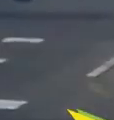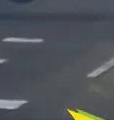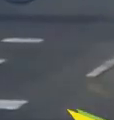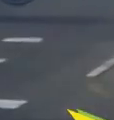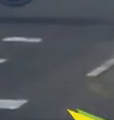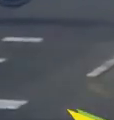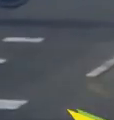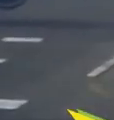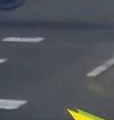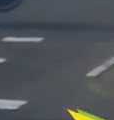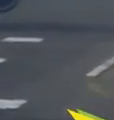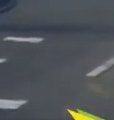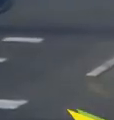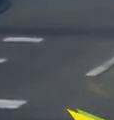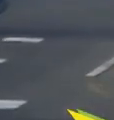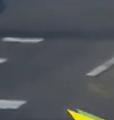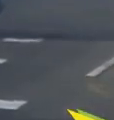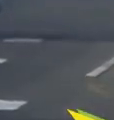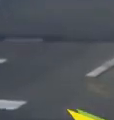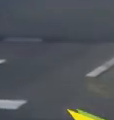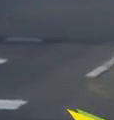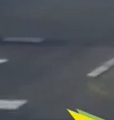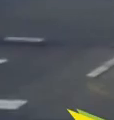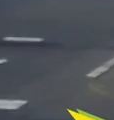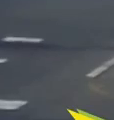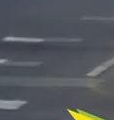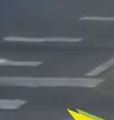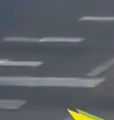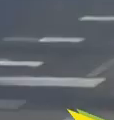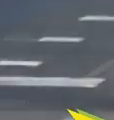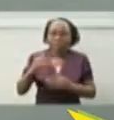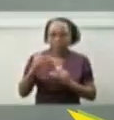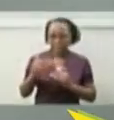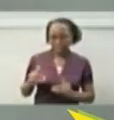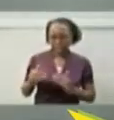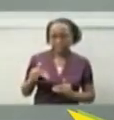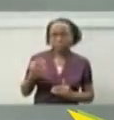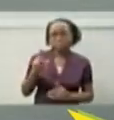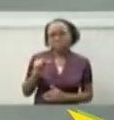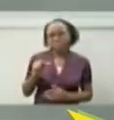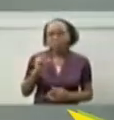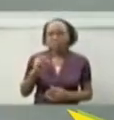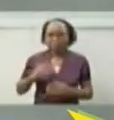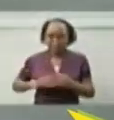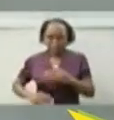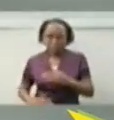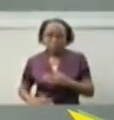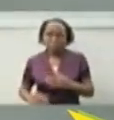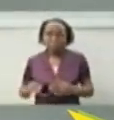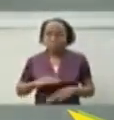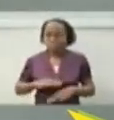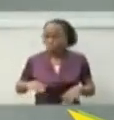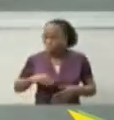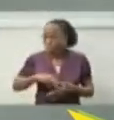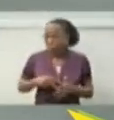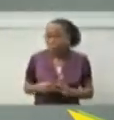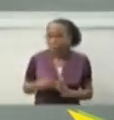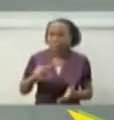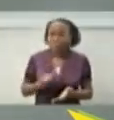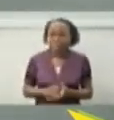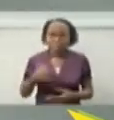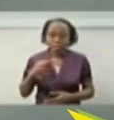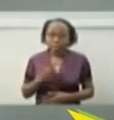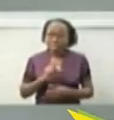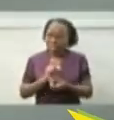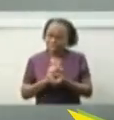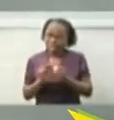the country may be placed in Grenada's red zone travel marker. It does not mean that as of today, we change